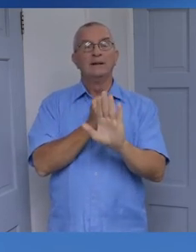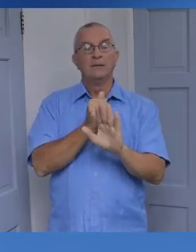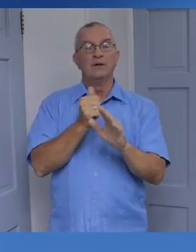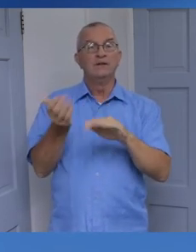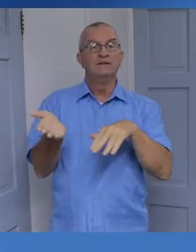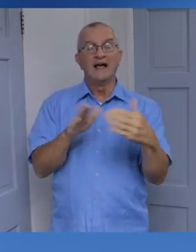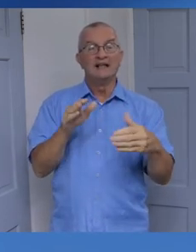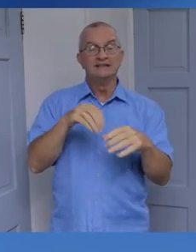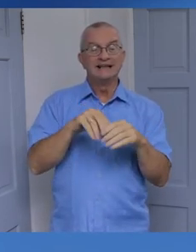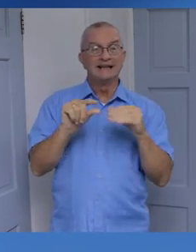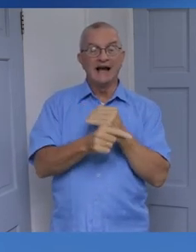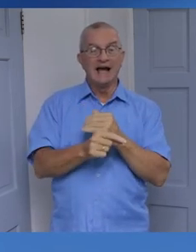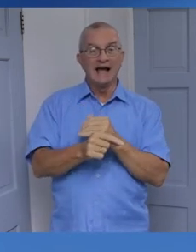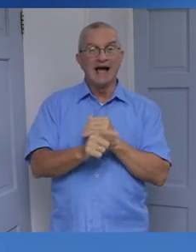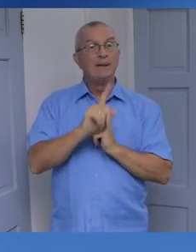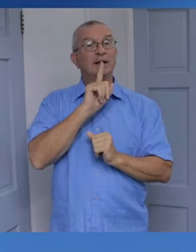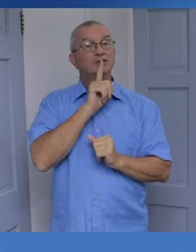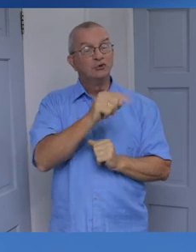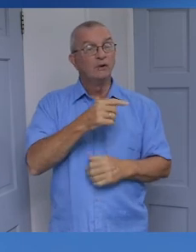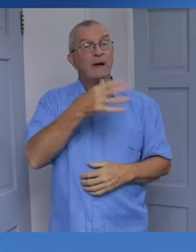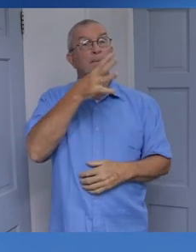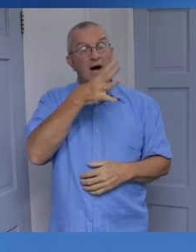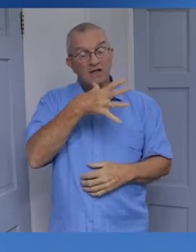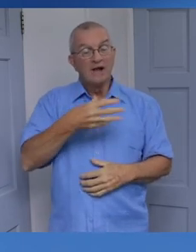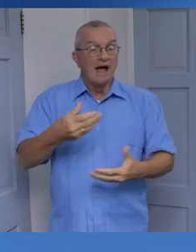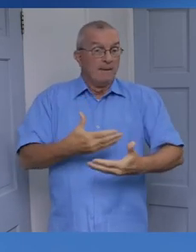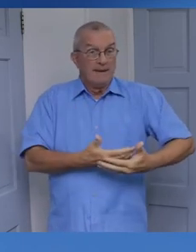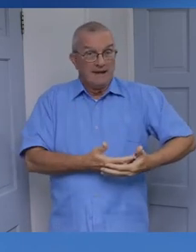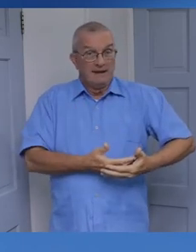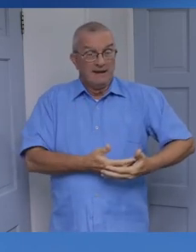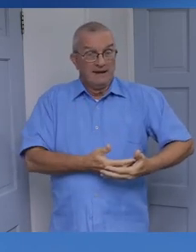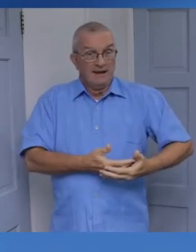their babies live to enjoy a